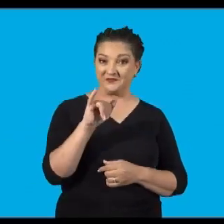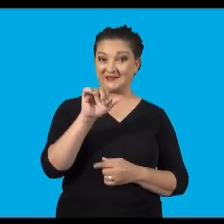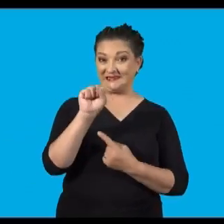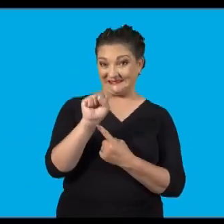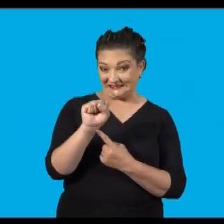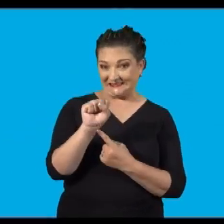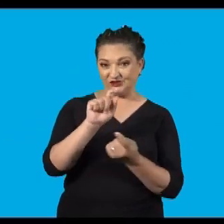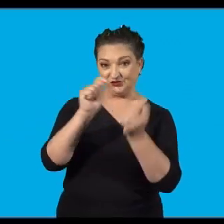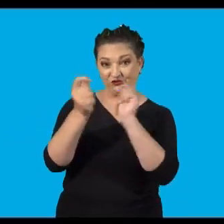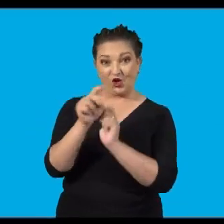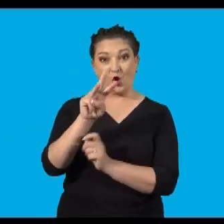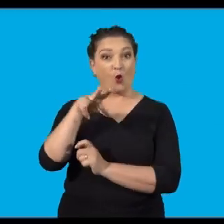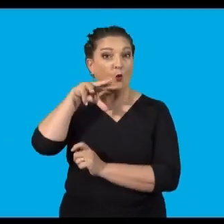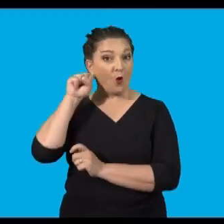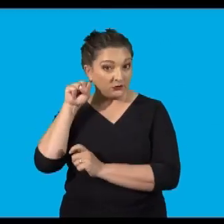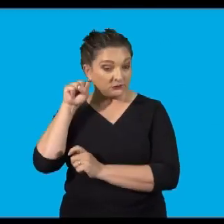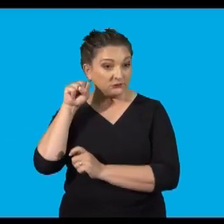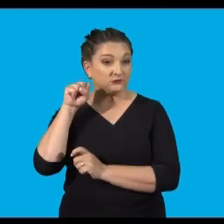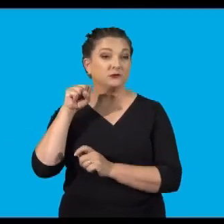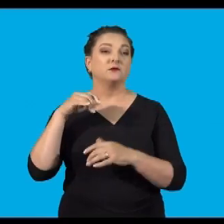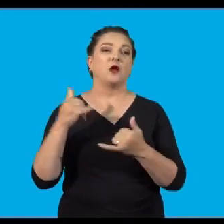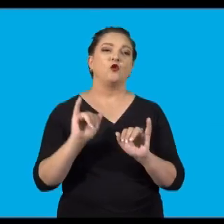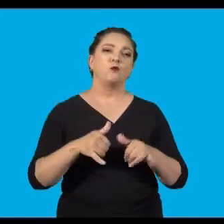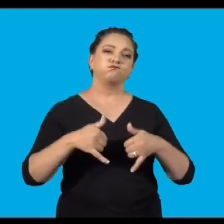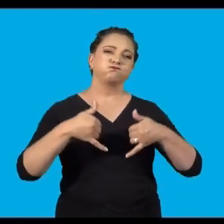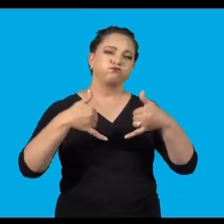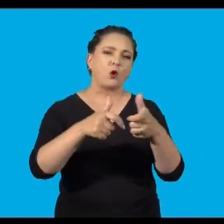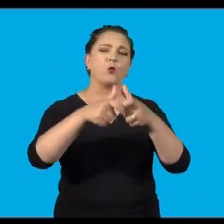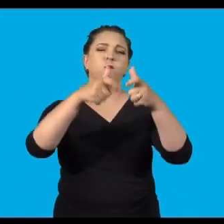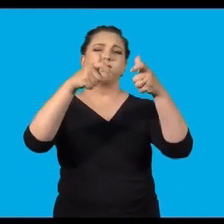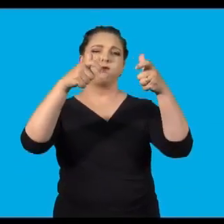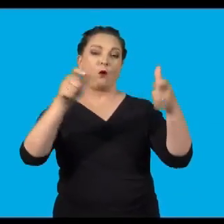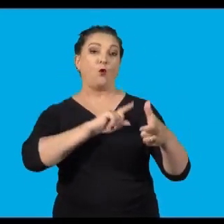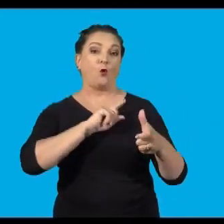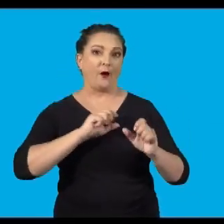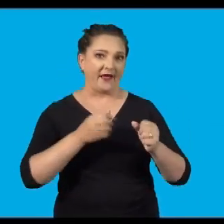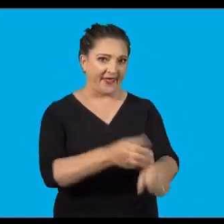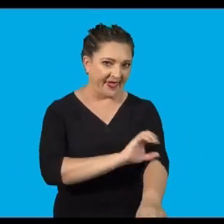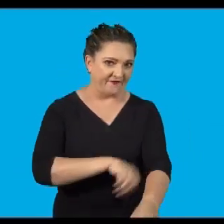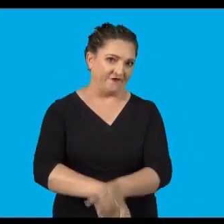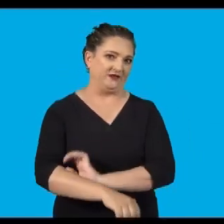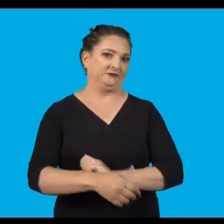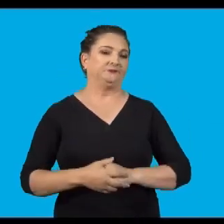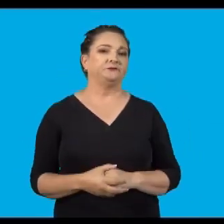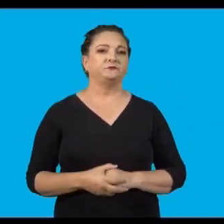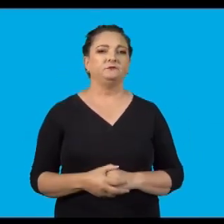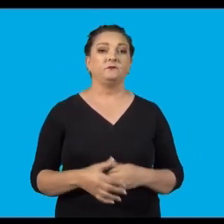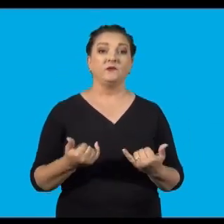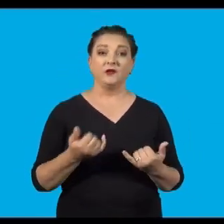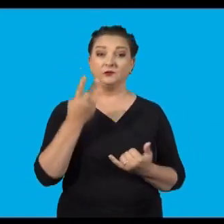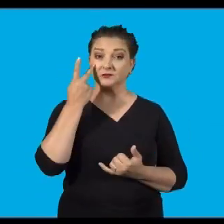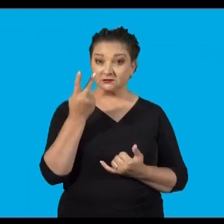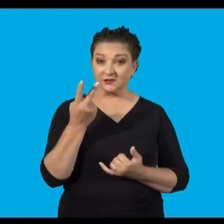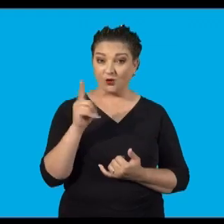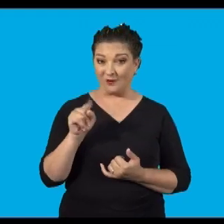at the backshift of the verb to was expecting a huge reward for his effort, all right? I want